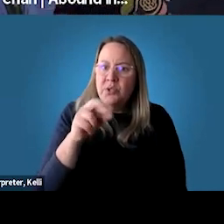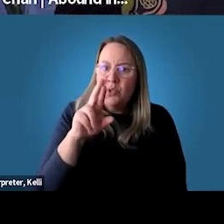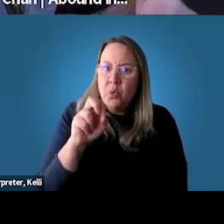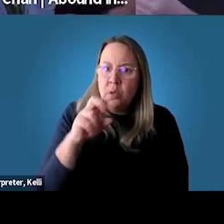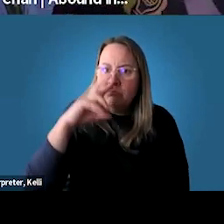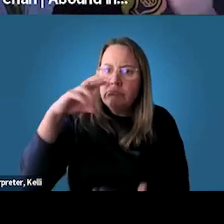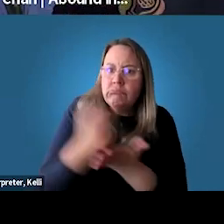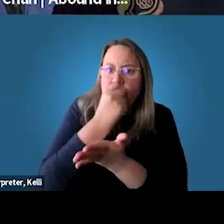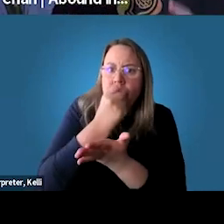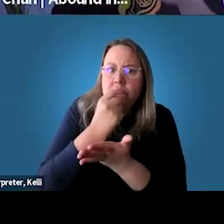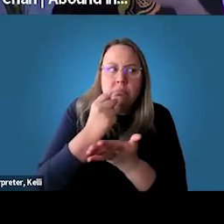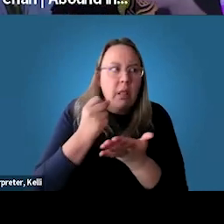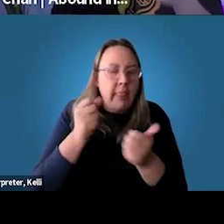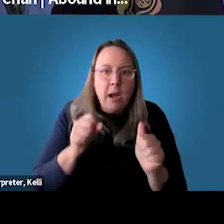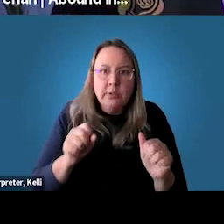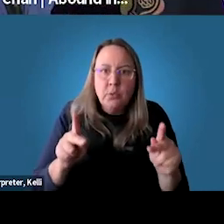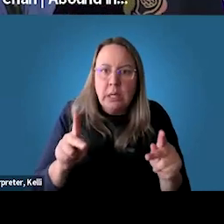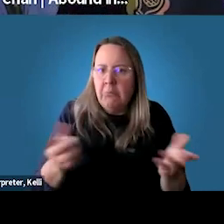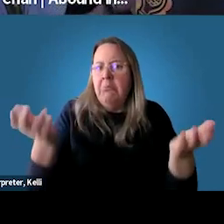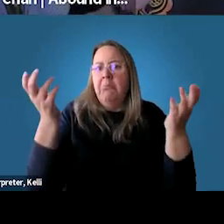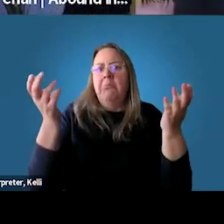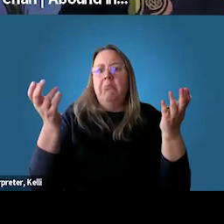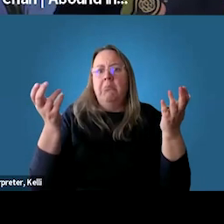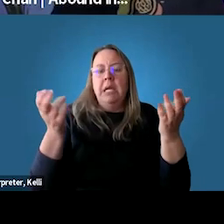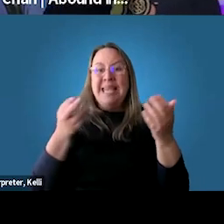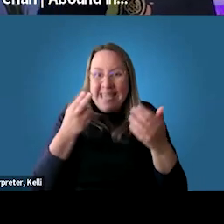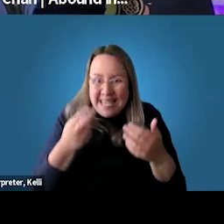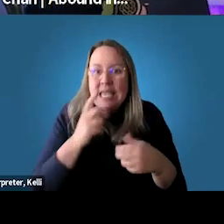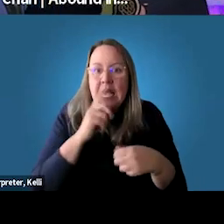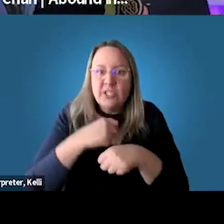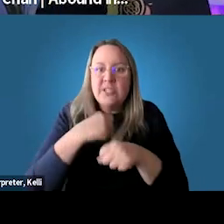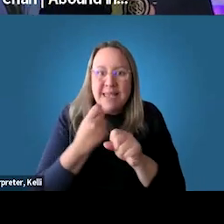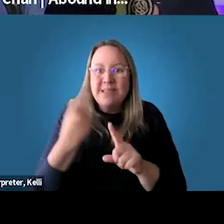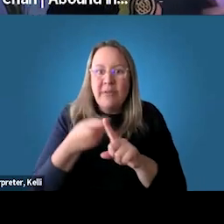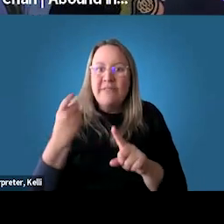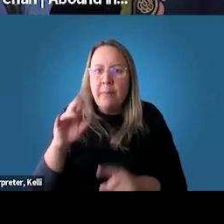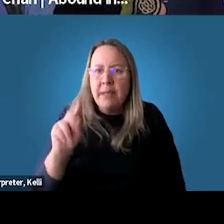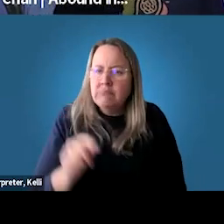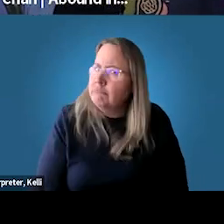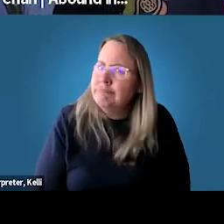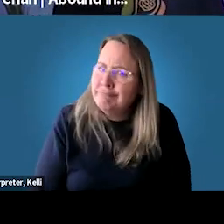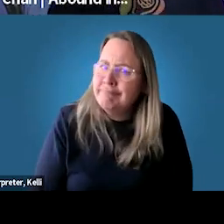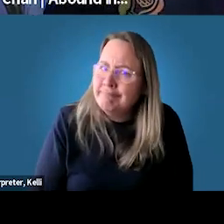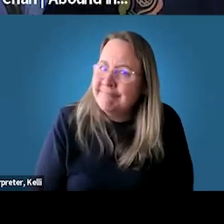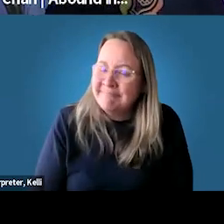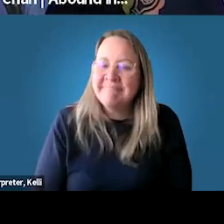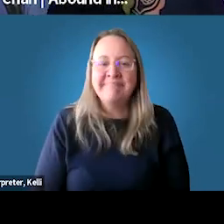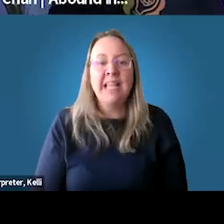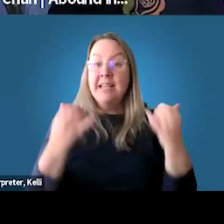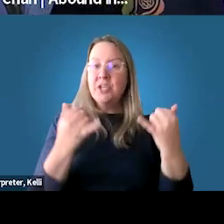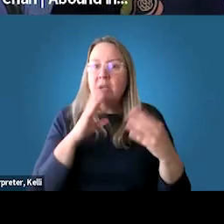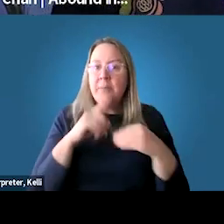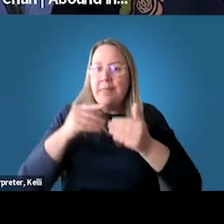have taken that cocklebur and stuck it under a microscope, but George is the one that did it. All right, let's talk about